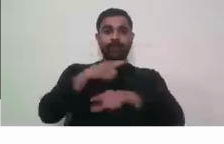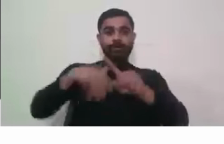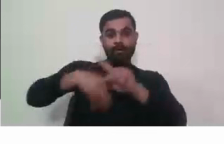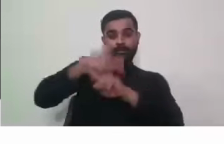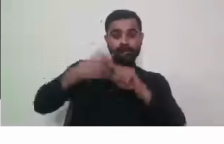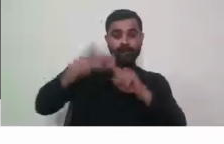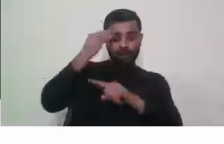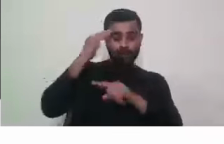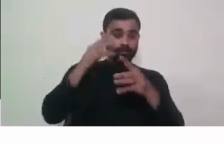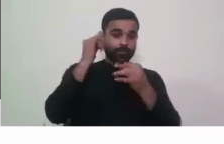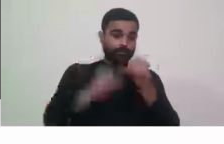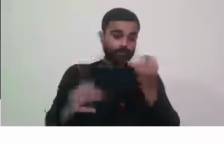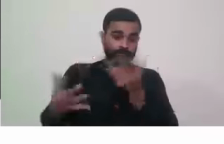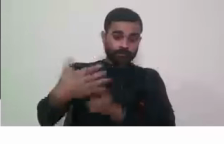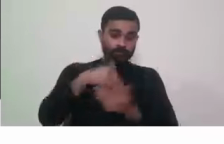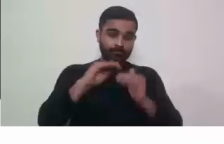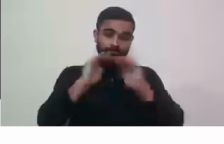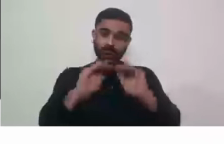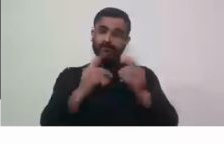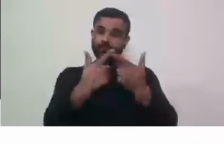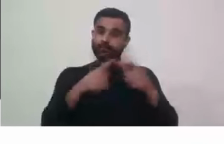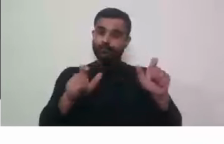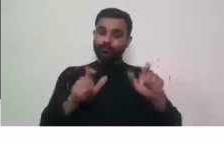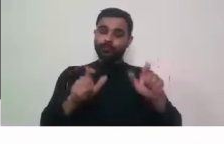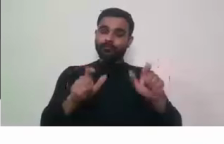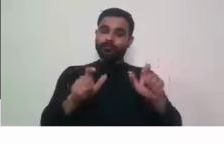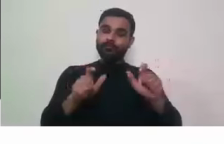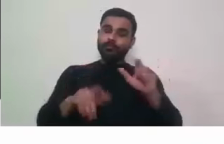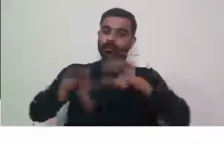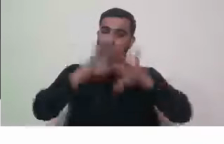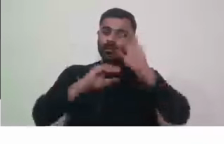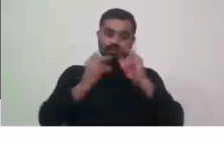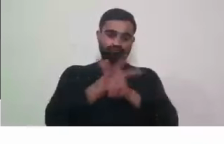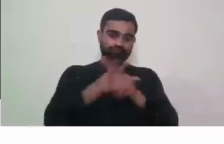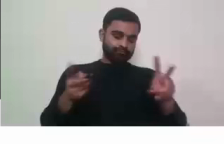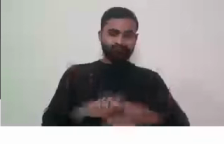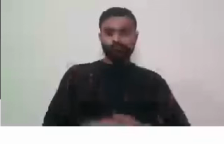And the last one that was contributing to the linguistic landscape.